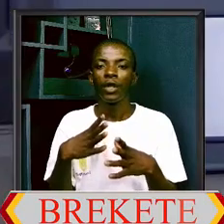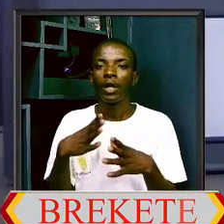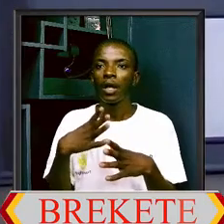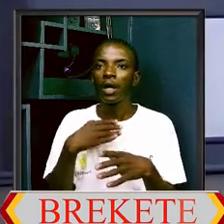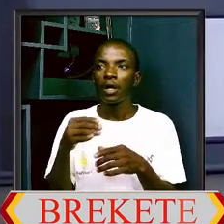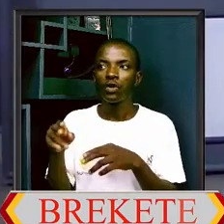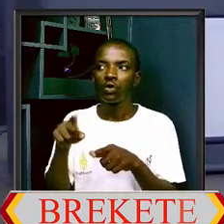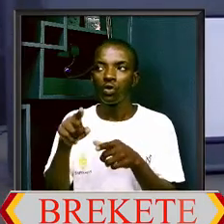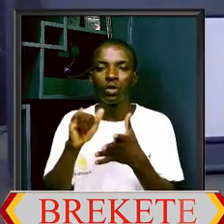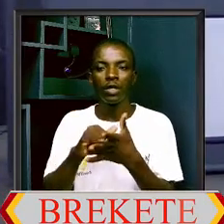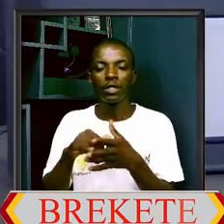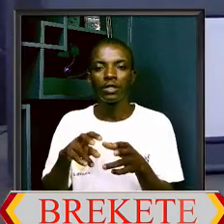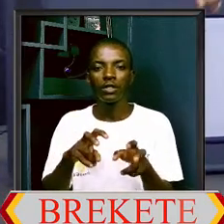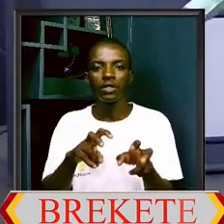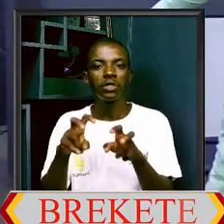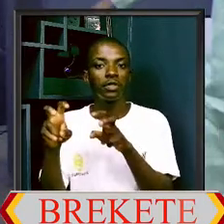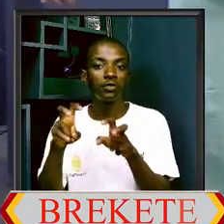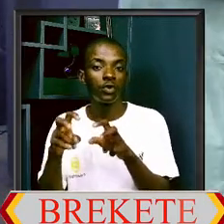and